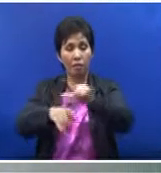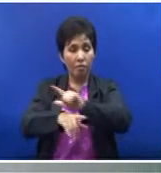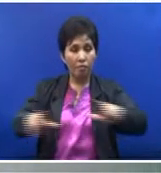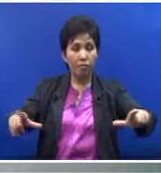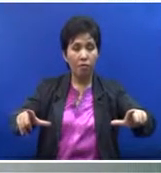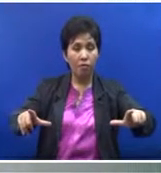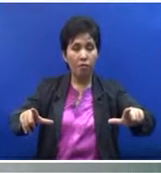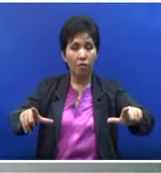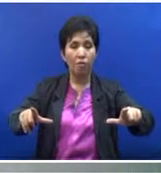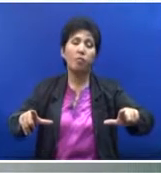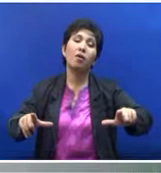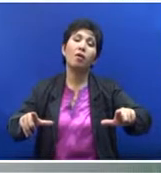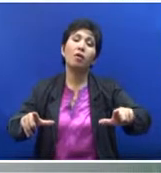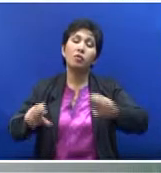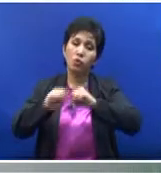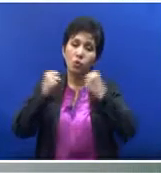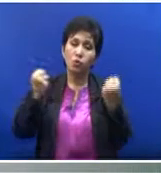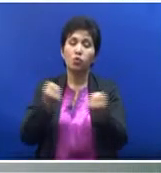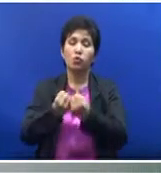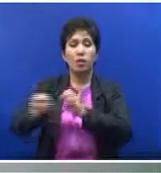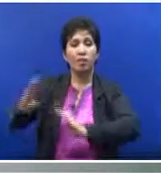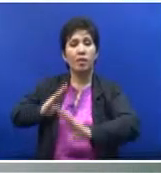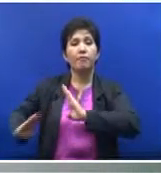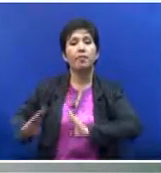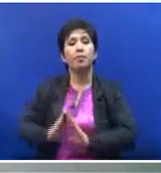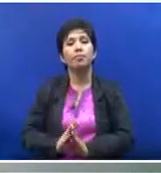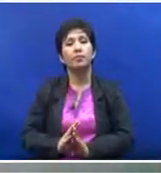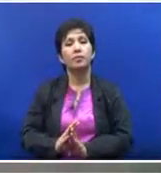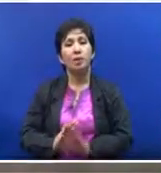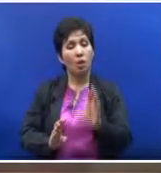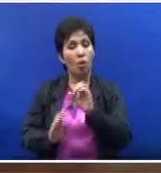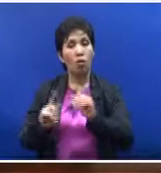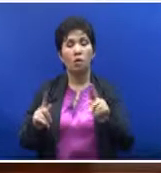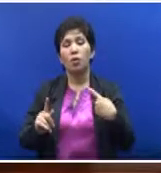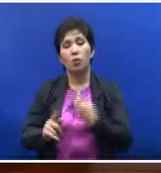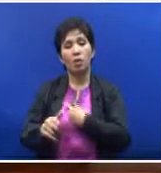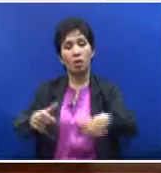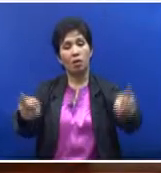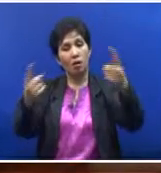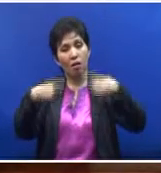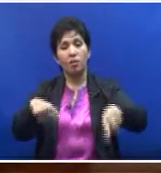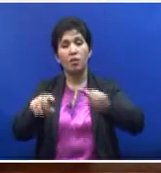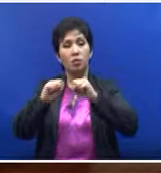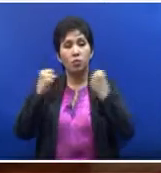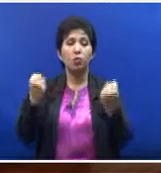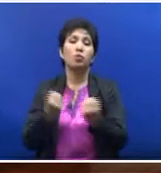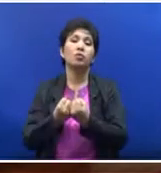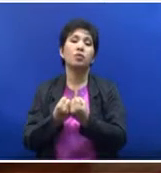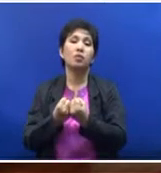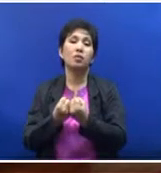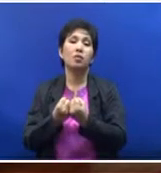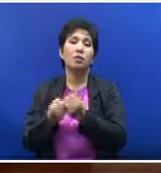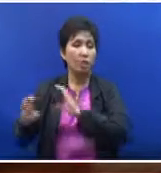formulate theories about social behavior. Again, we come to the term social here.